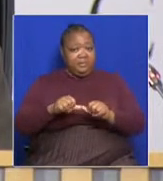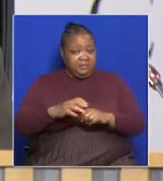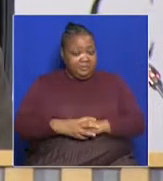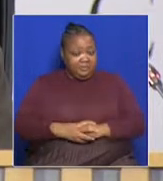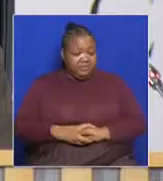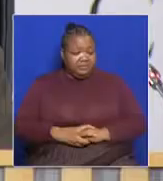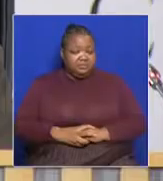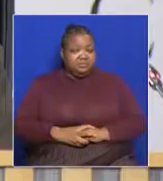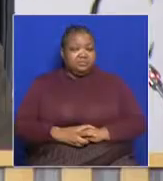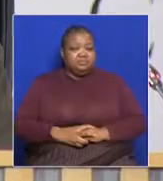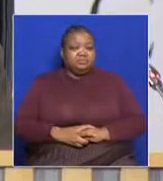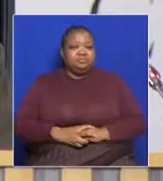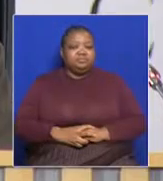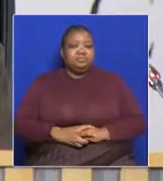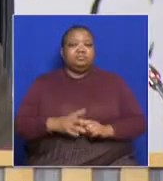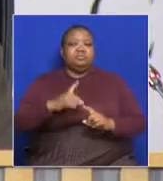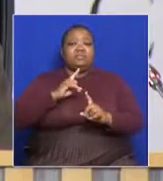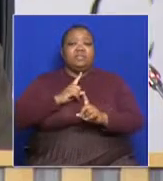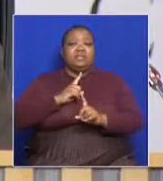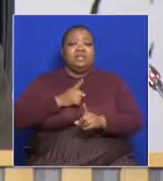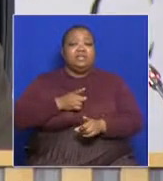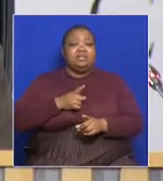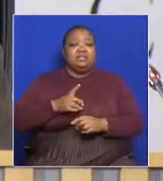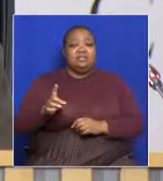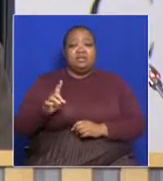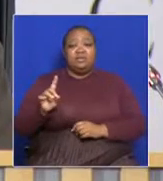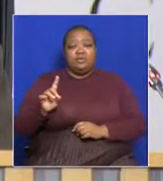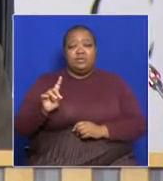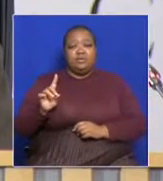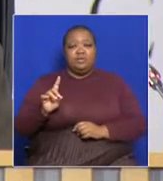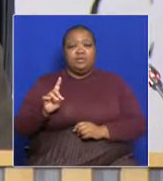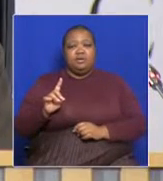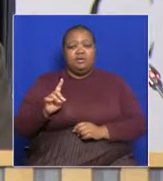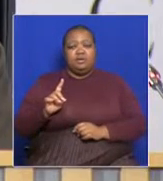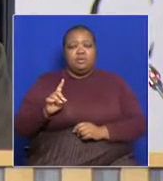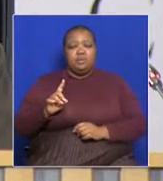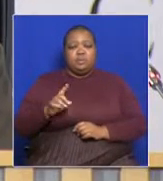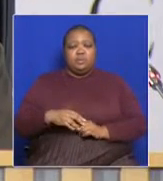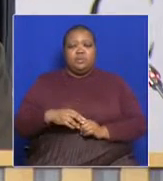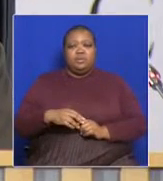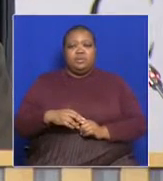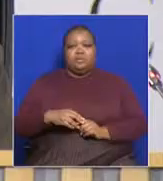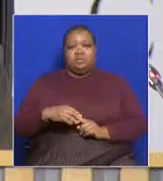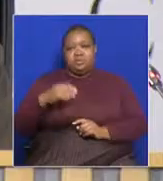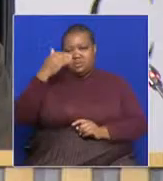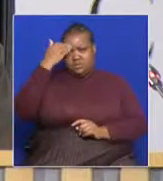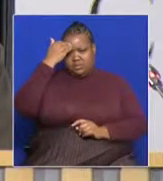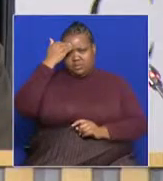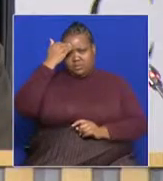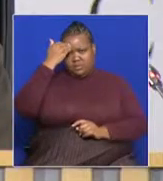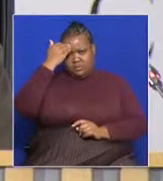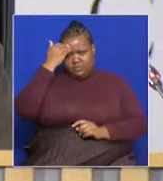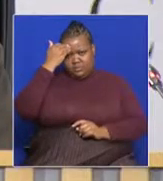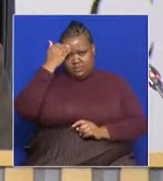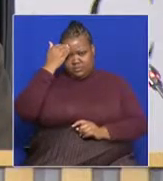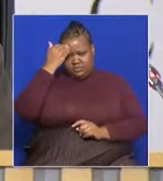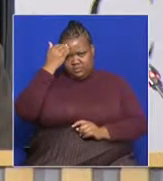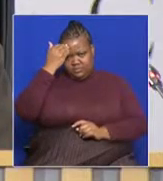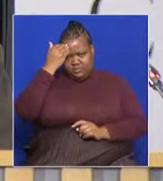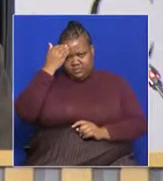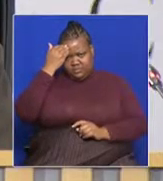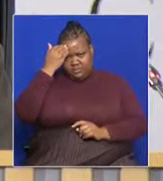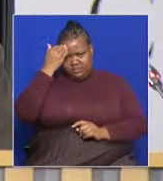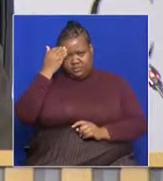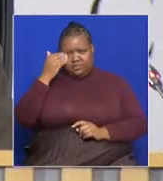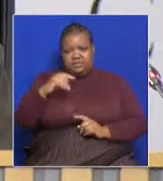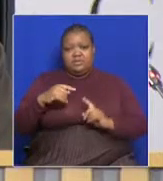only answer I can give to that, you get some conscientious workers that you know, as much as he's a seasoned detective, you know